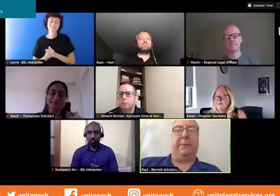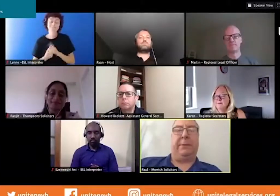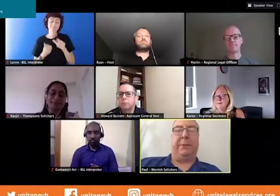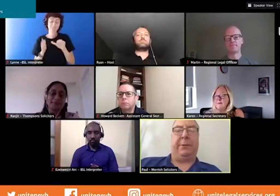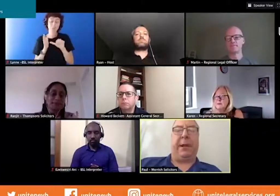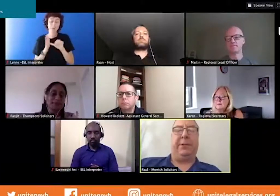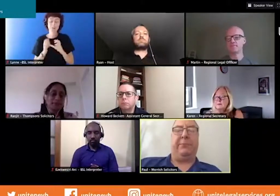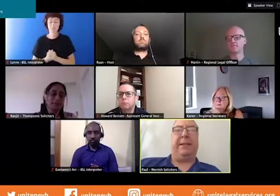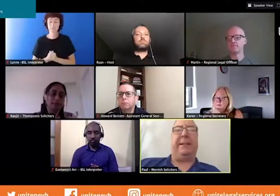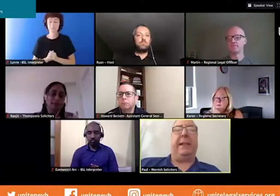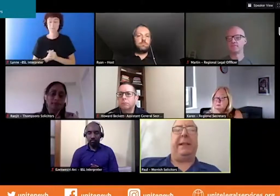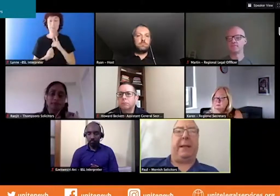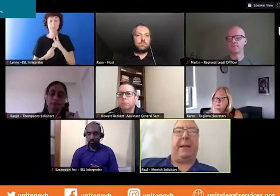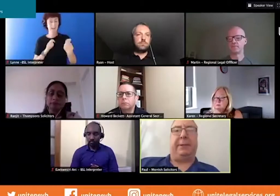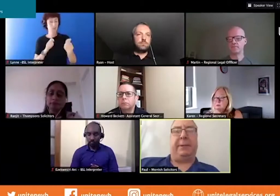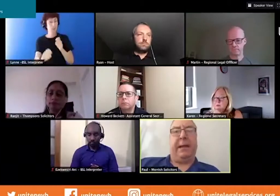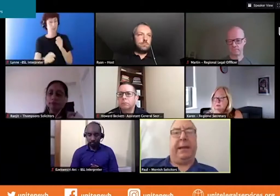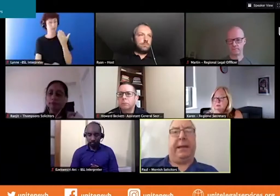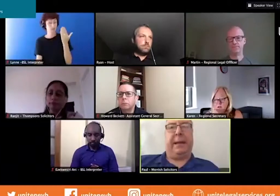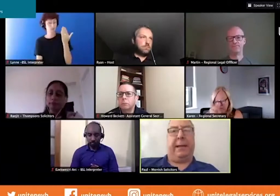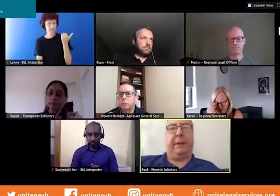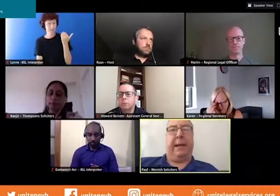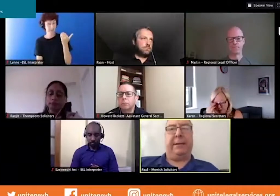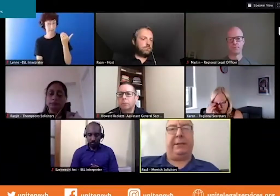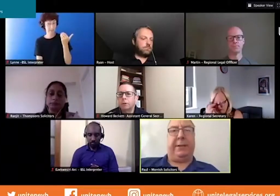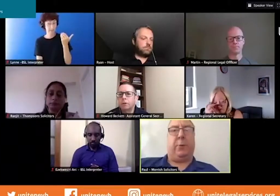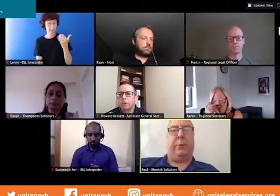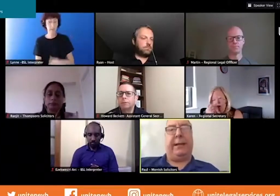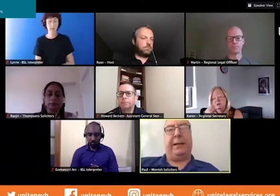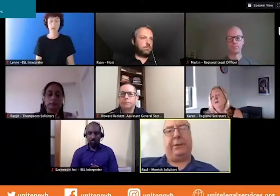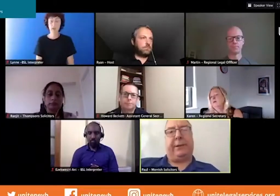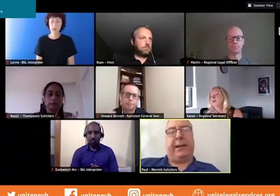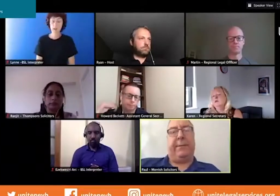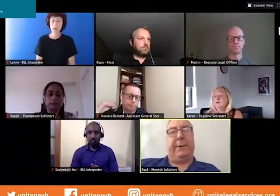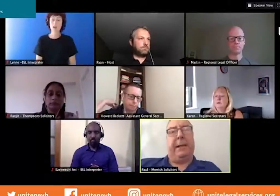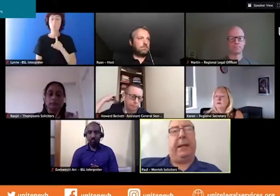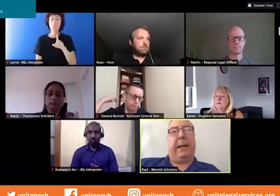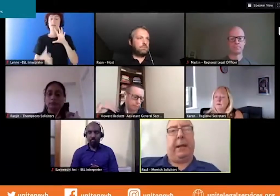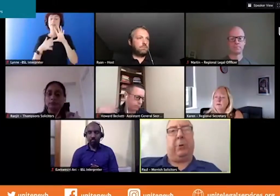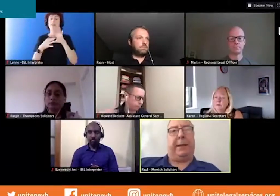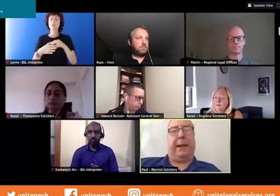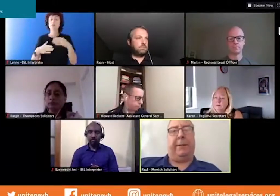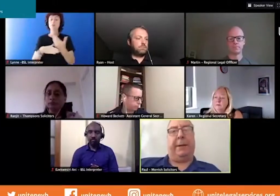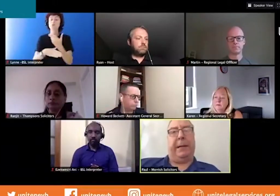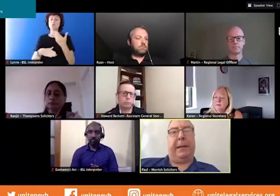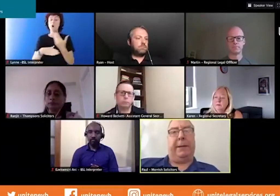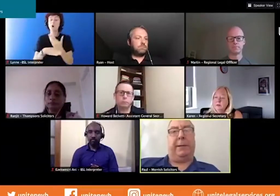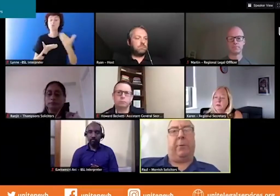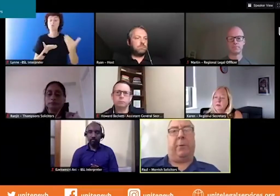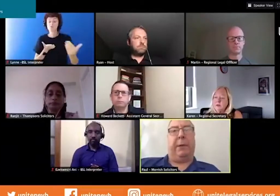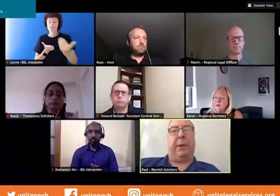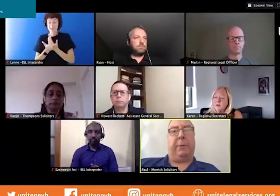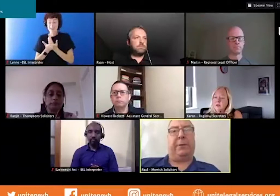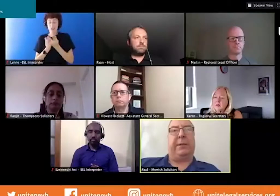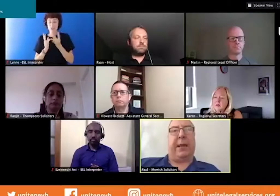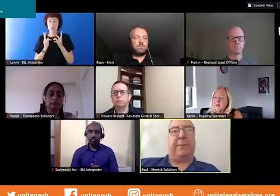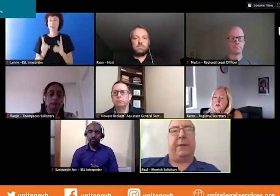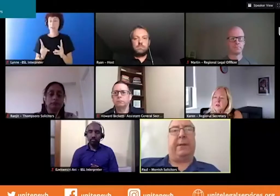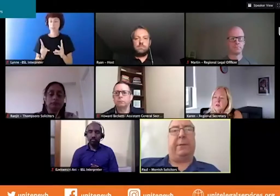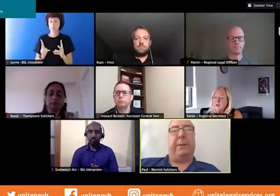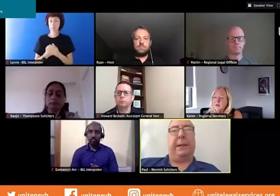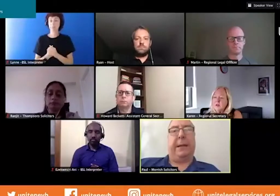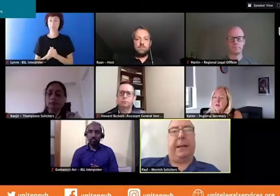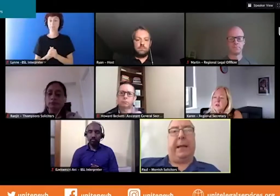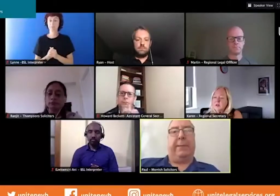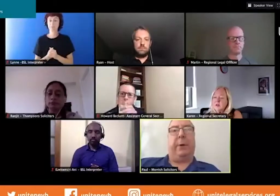have changed recently, and perhaps it relates to the job retention scheme and lockdown and so on. But there was a time, I think, if